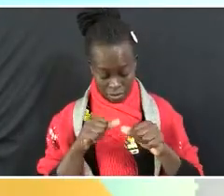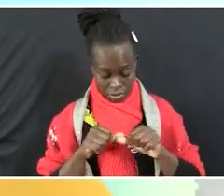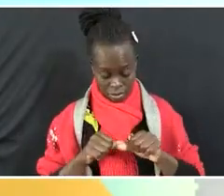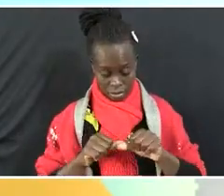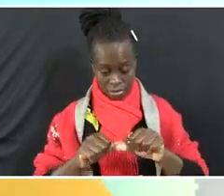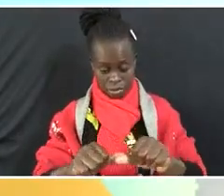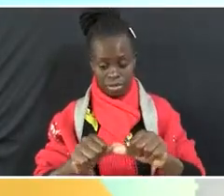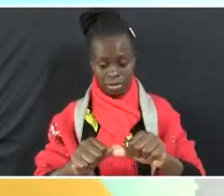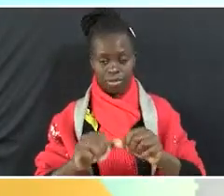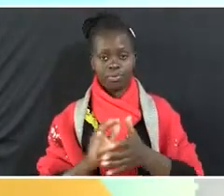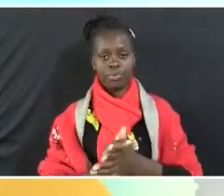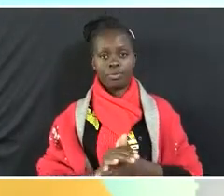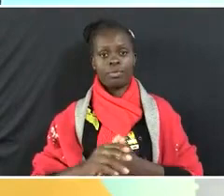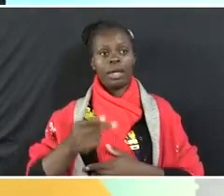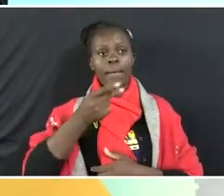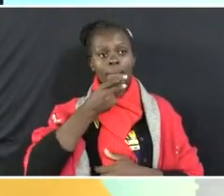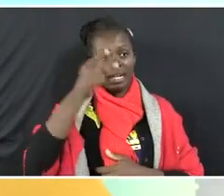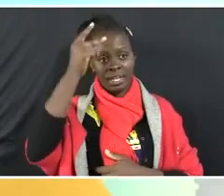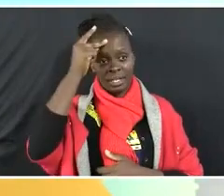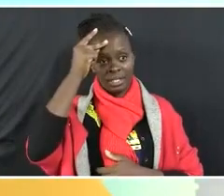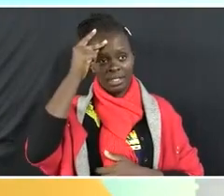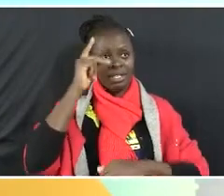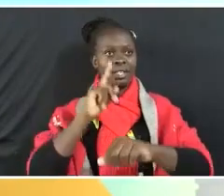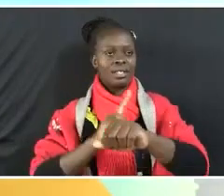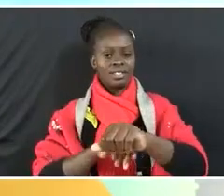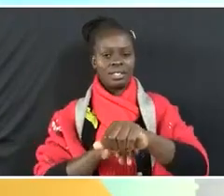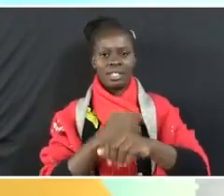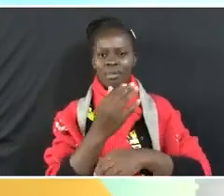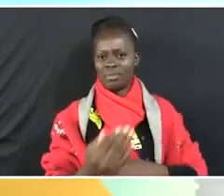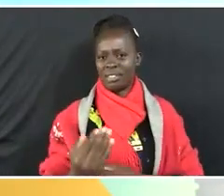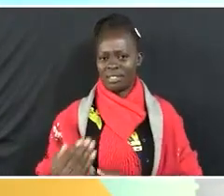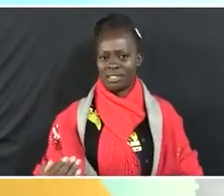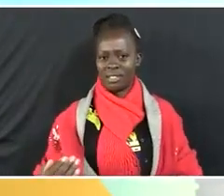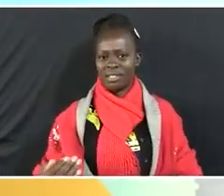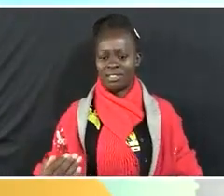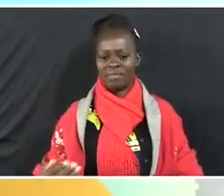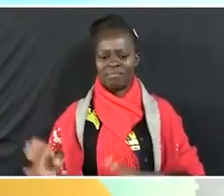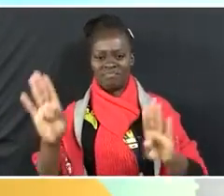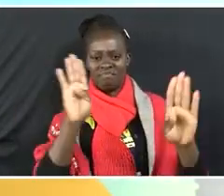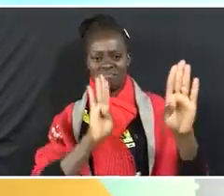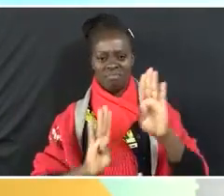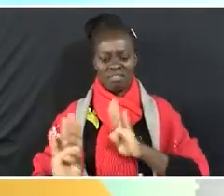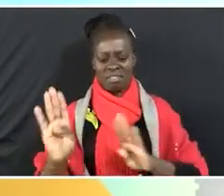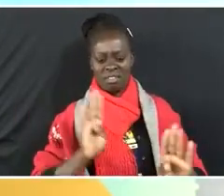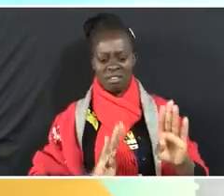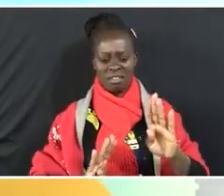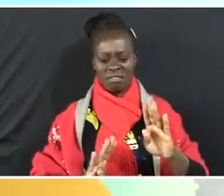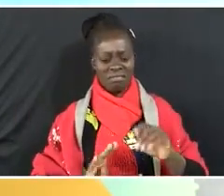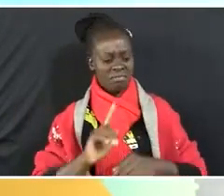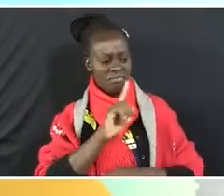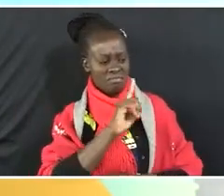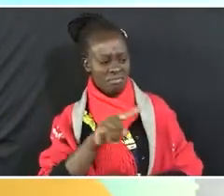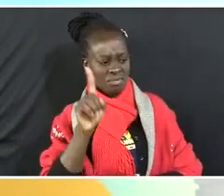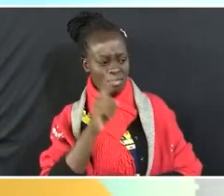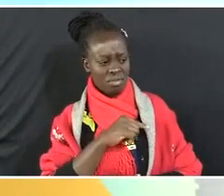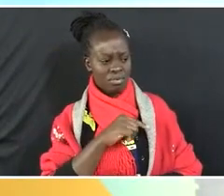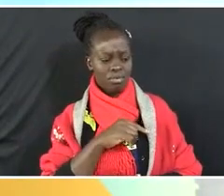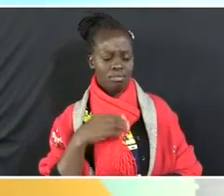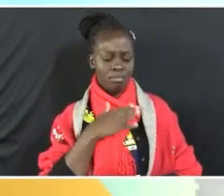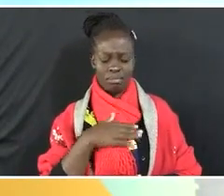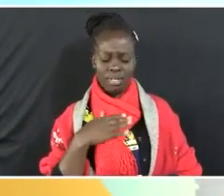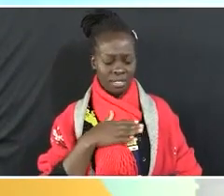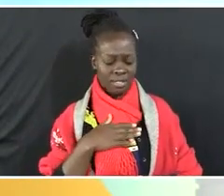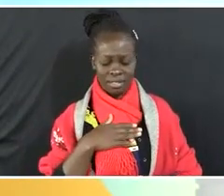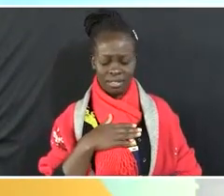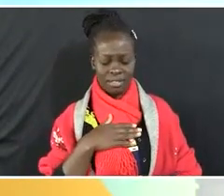have misbehaved, handle them with care. At least long to see them, okay? Hey, parents seated on this side, are you listening? Long